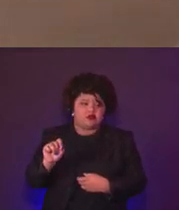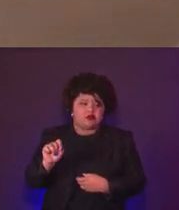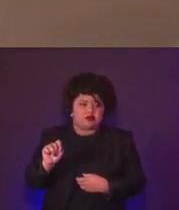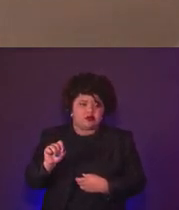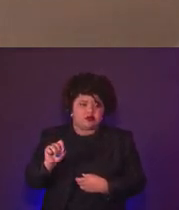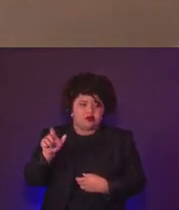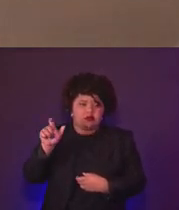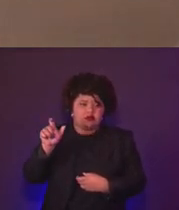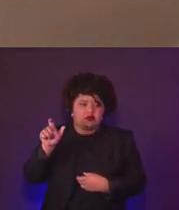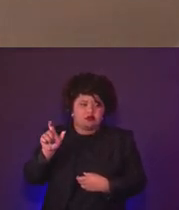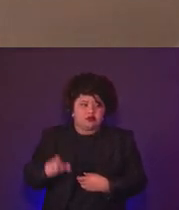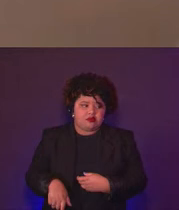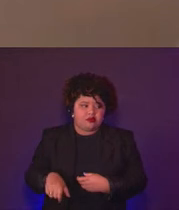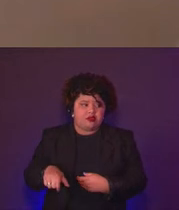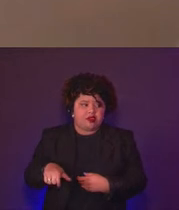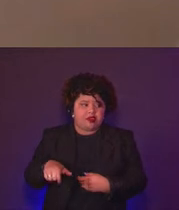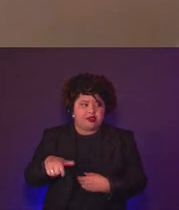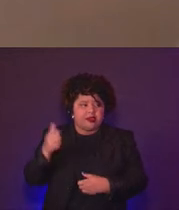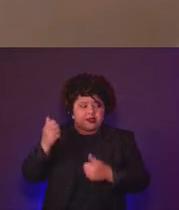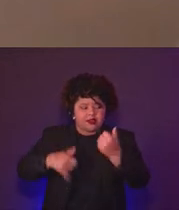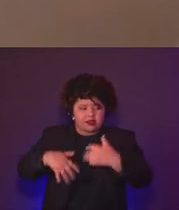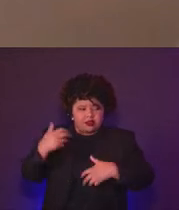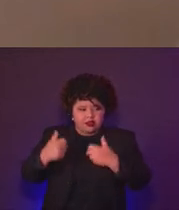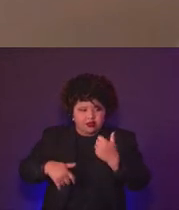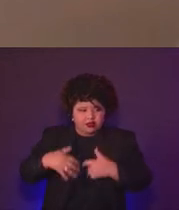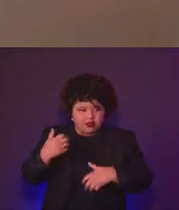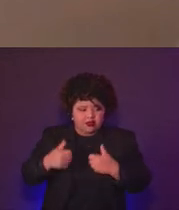I would describe him as